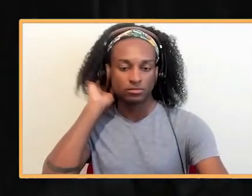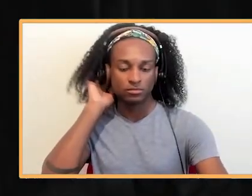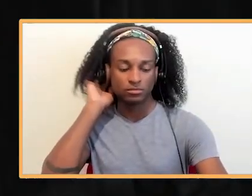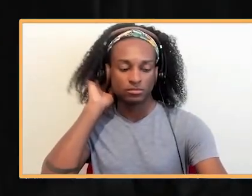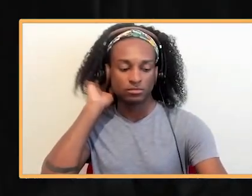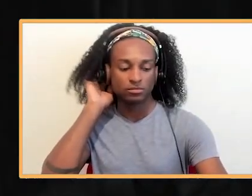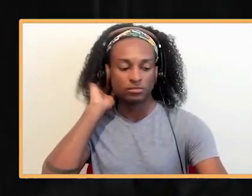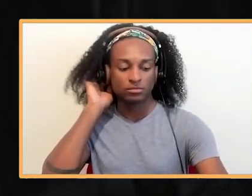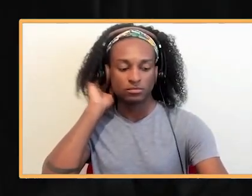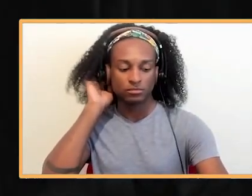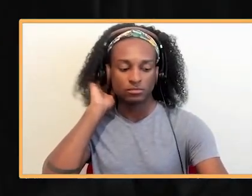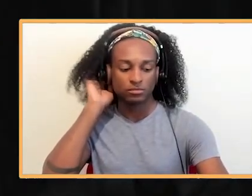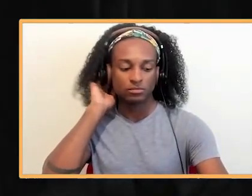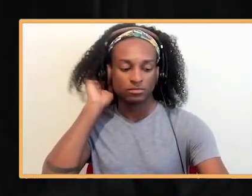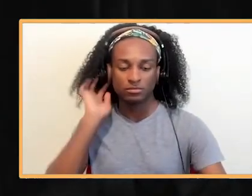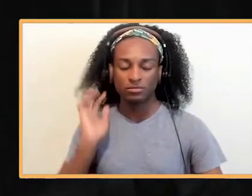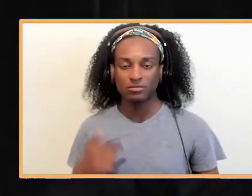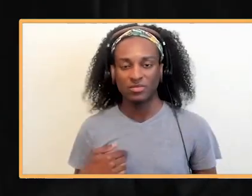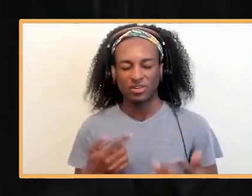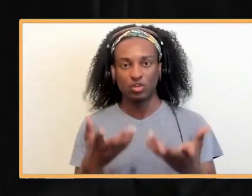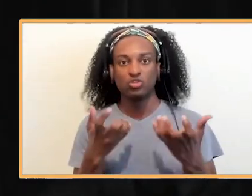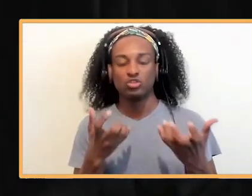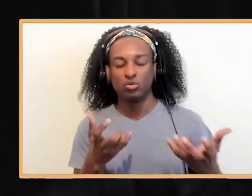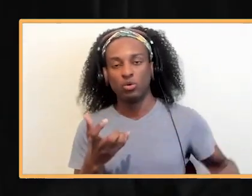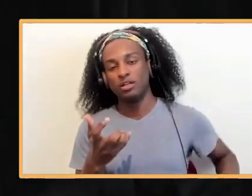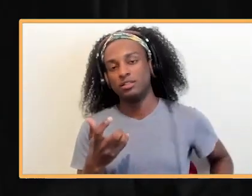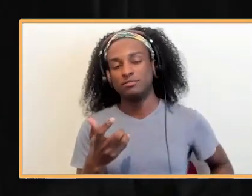people. I